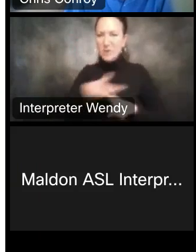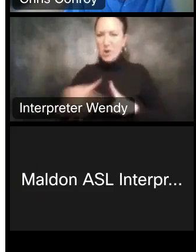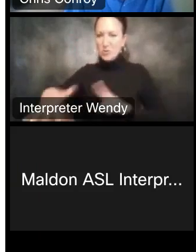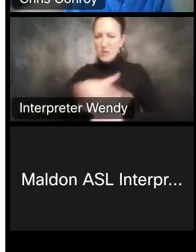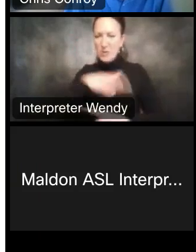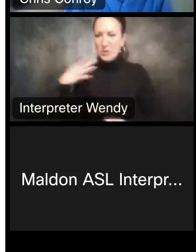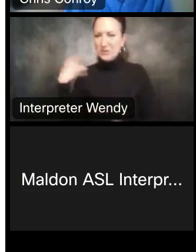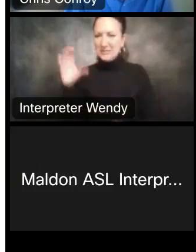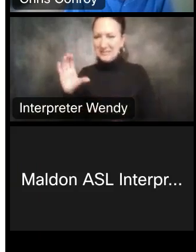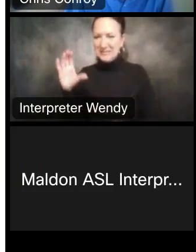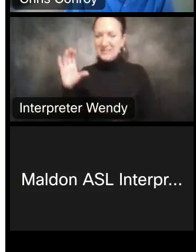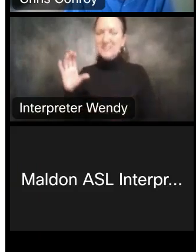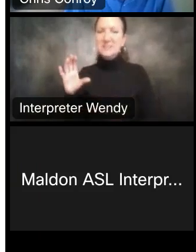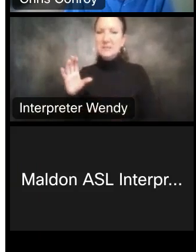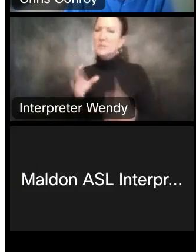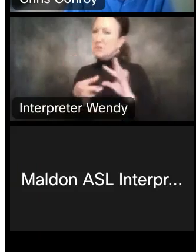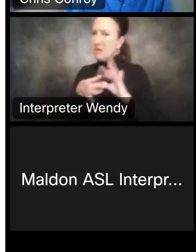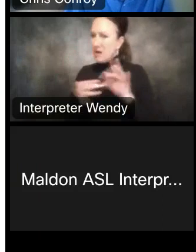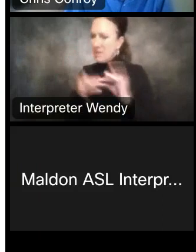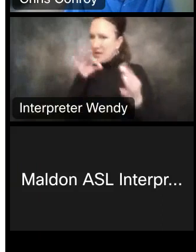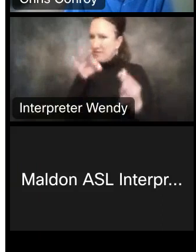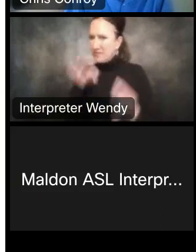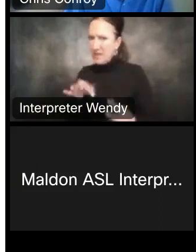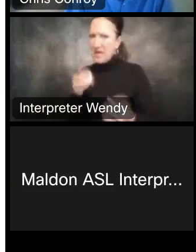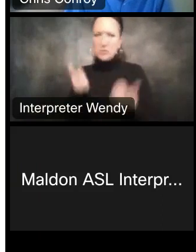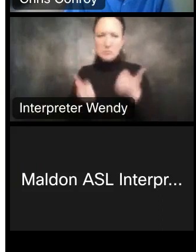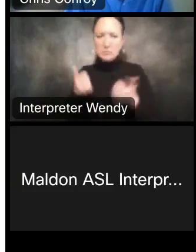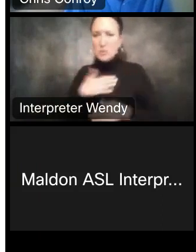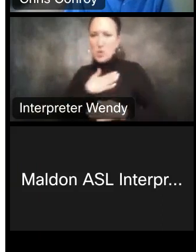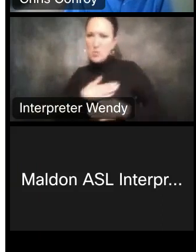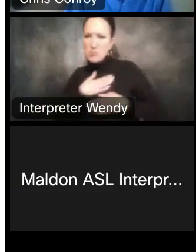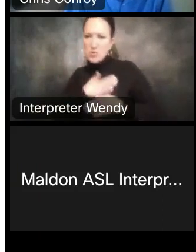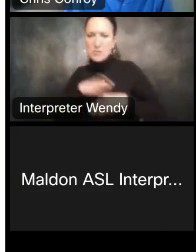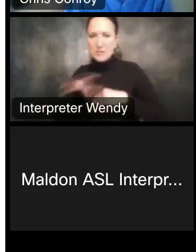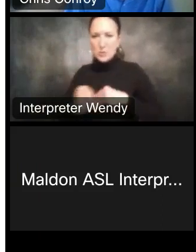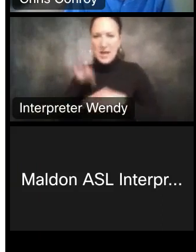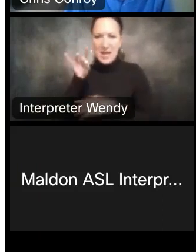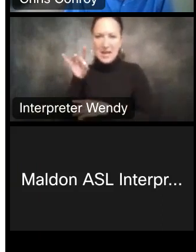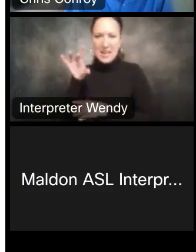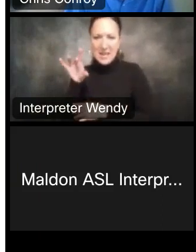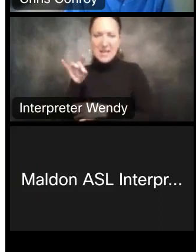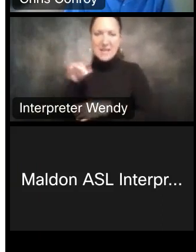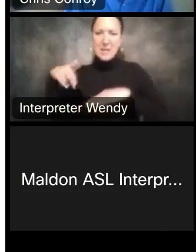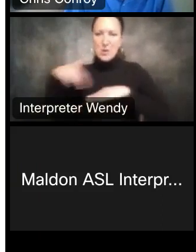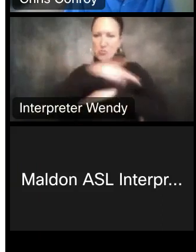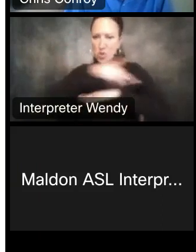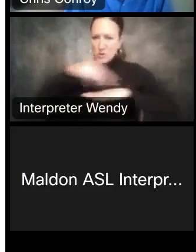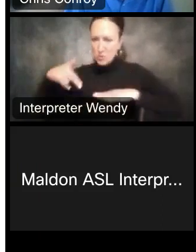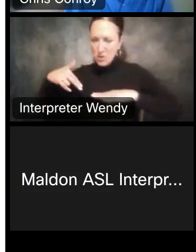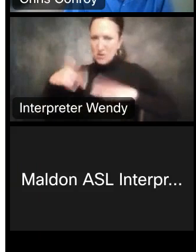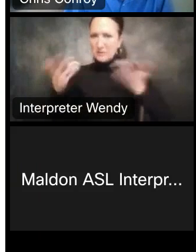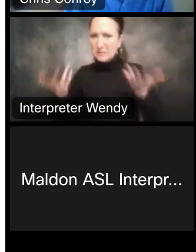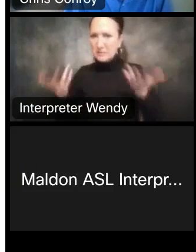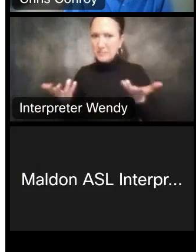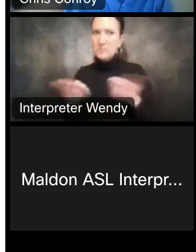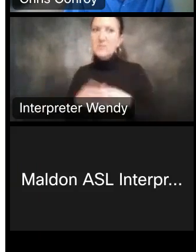is something we would seek comment and feedback on as to whether that's appropriate and useful in this location. It's